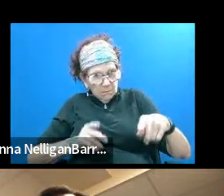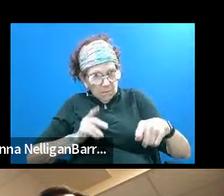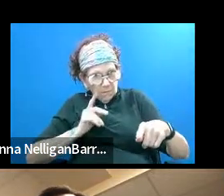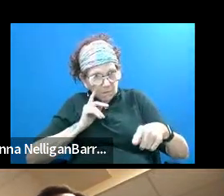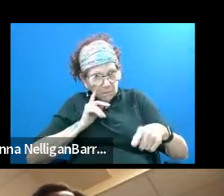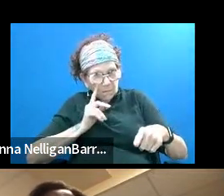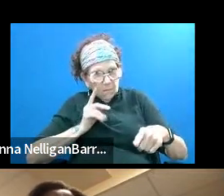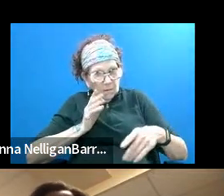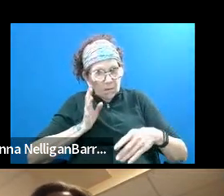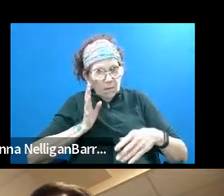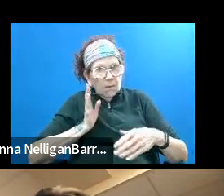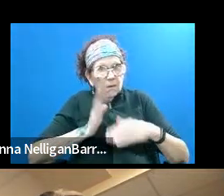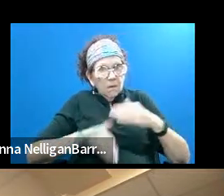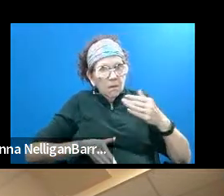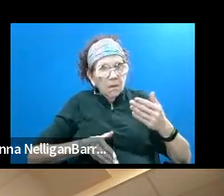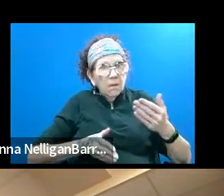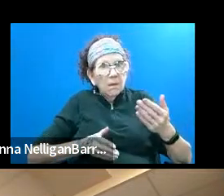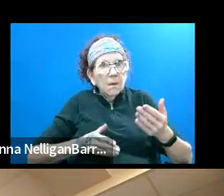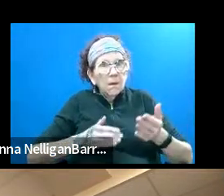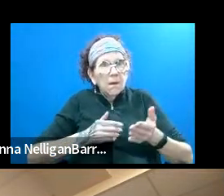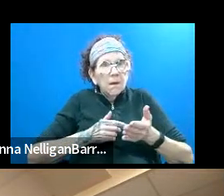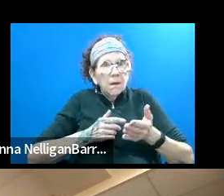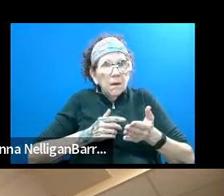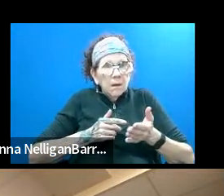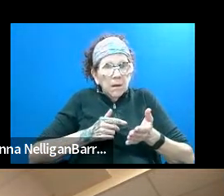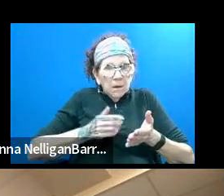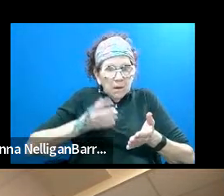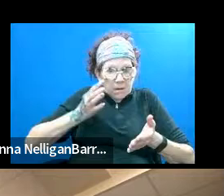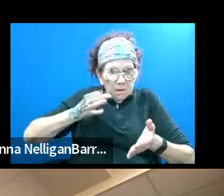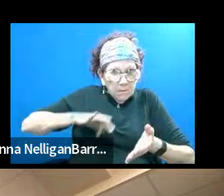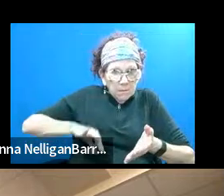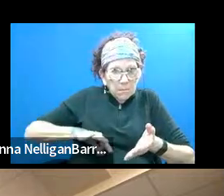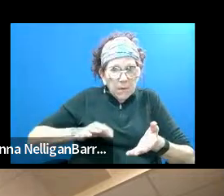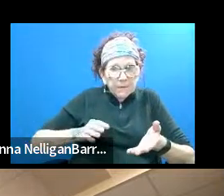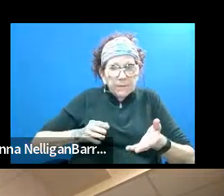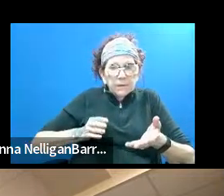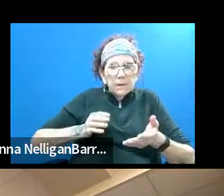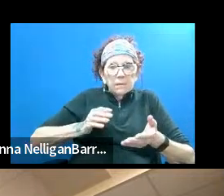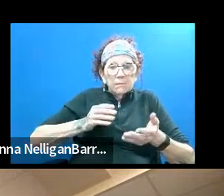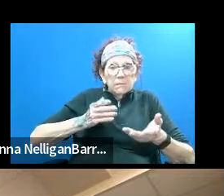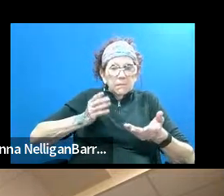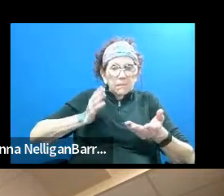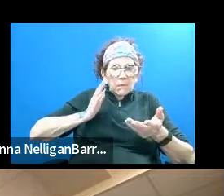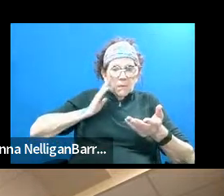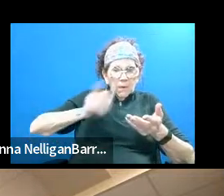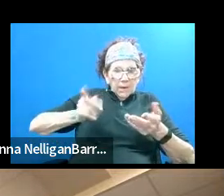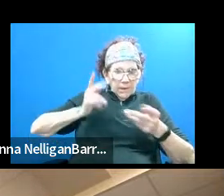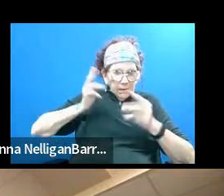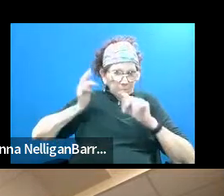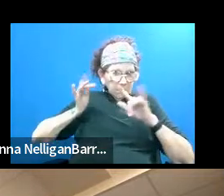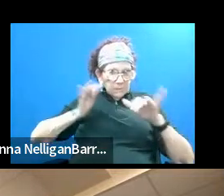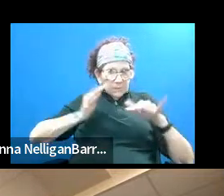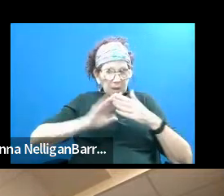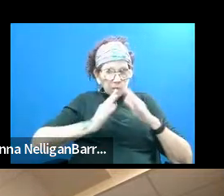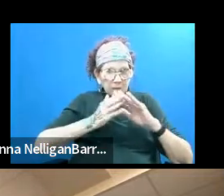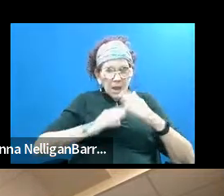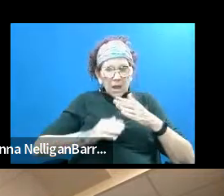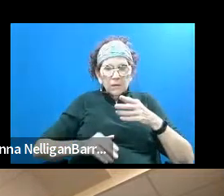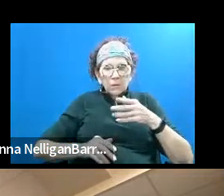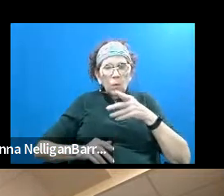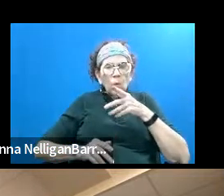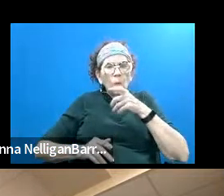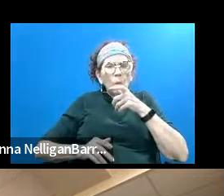enjoy the benefits of it, as will others who visit downtown, but they're the ones who will pay the enhanced fees.